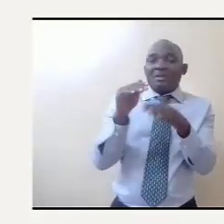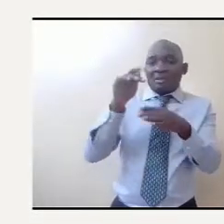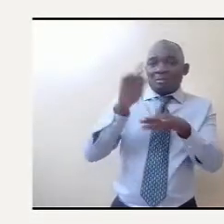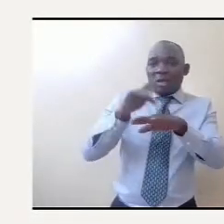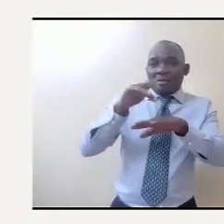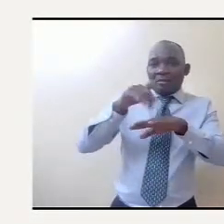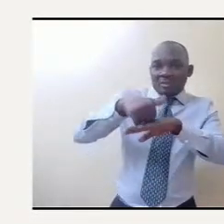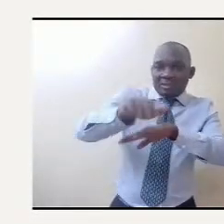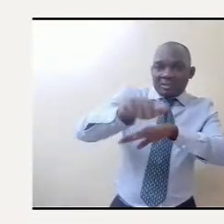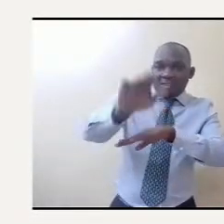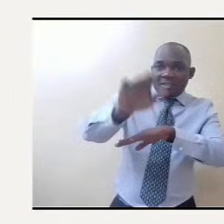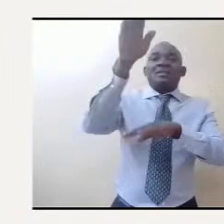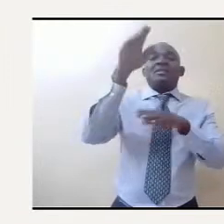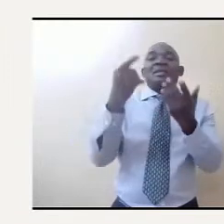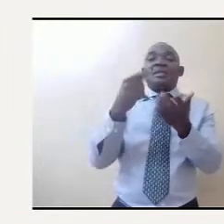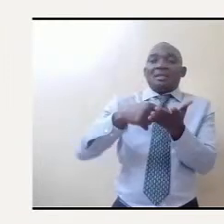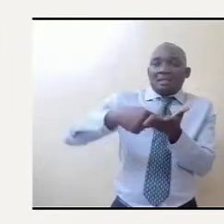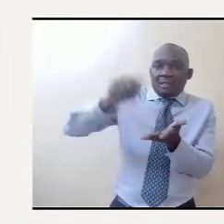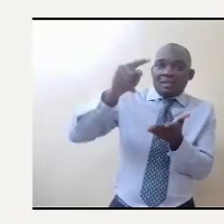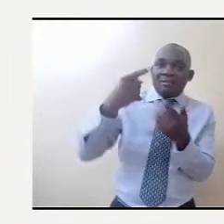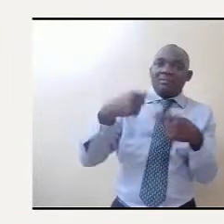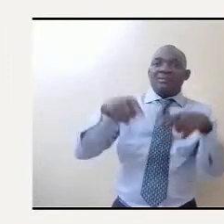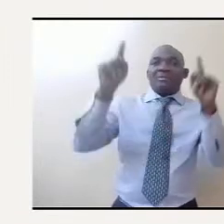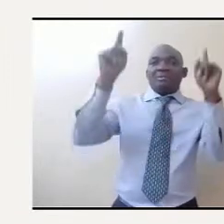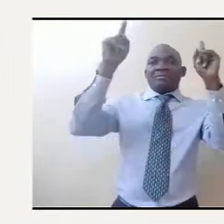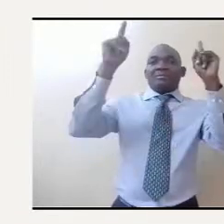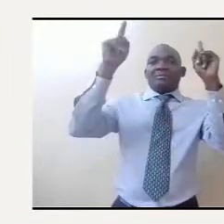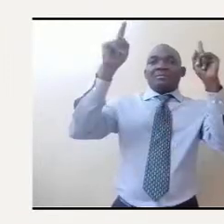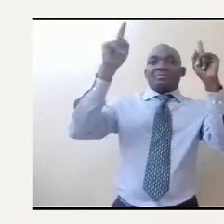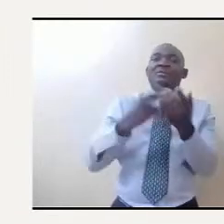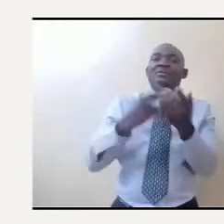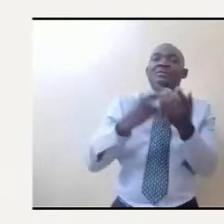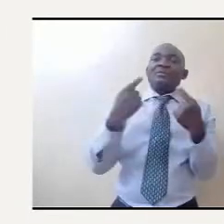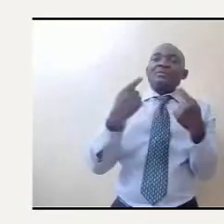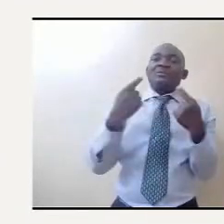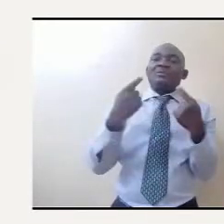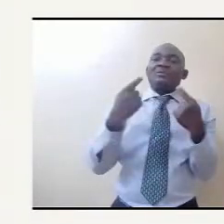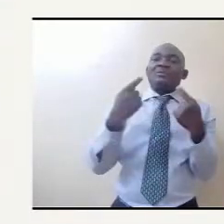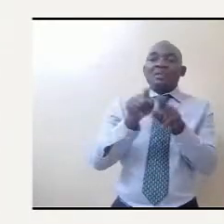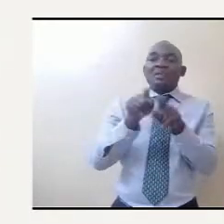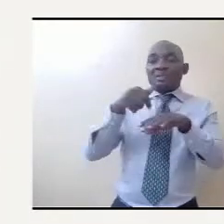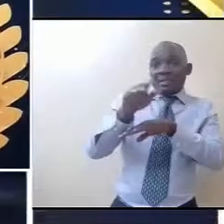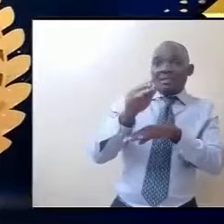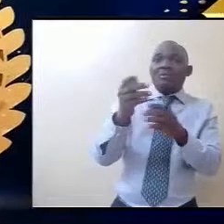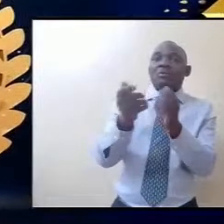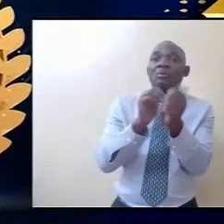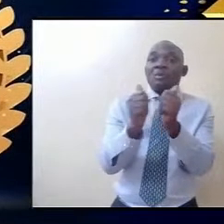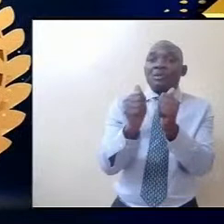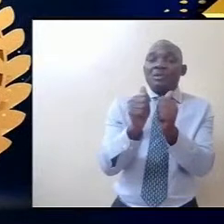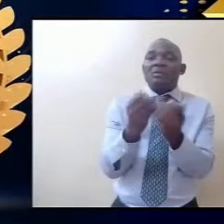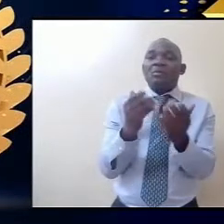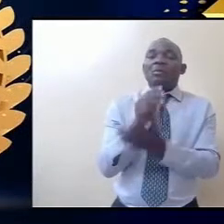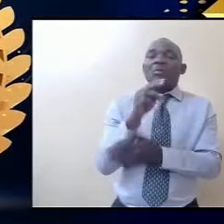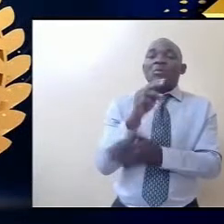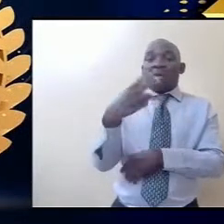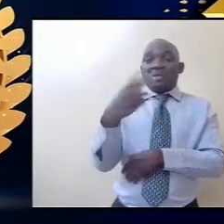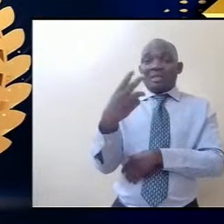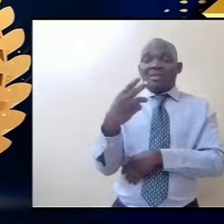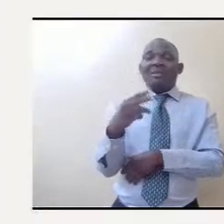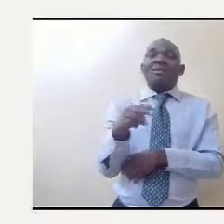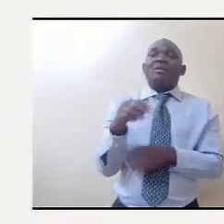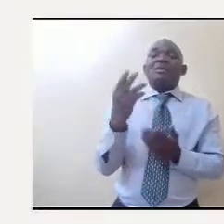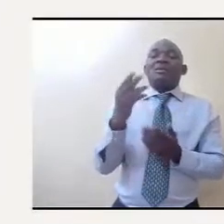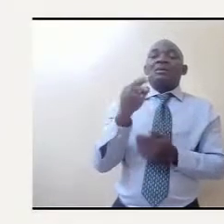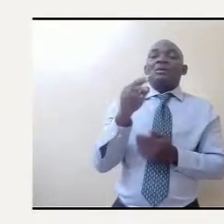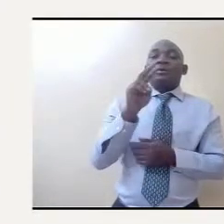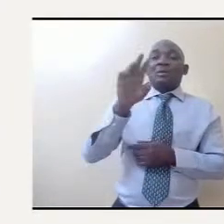form with your details. Click on the submit button and receive a notification for a successful registration. You can equally send your nominations via